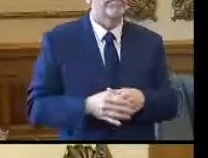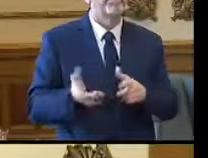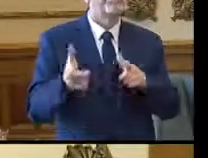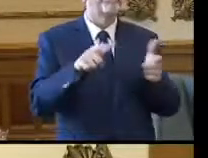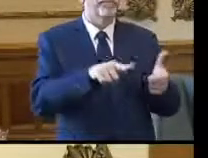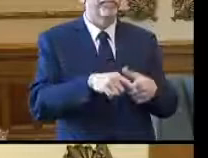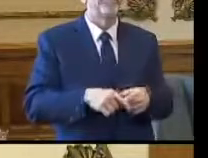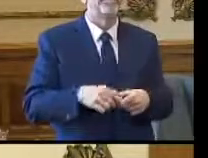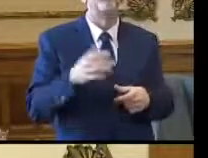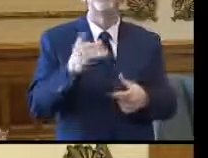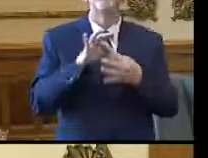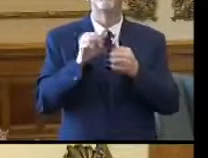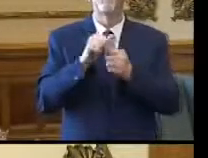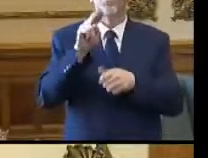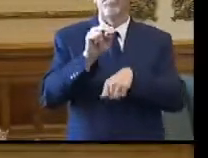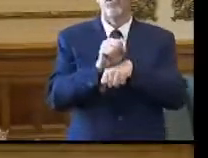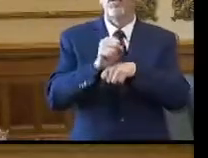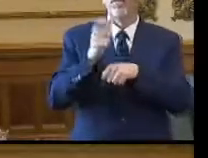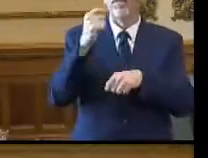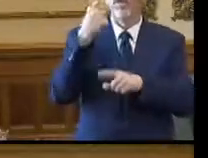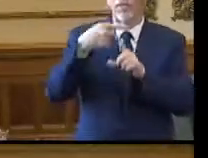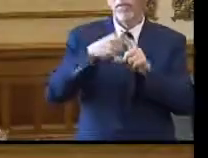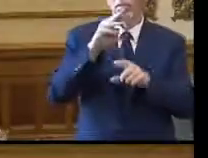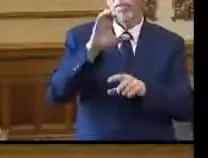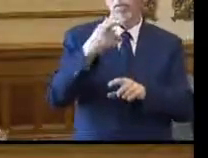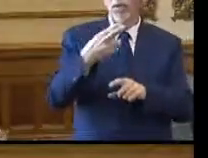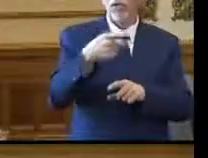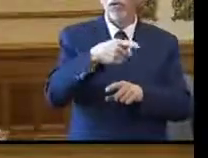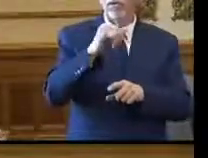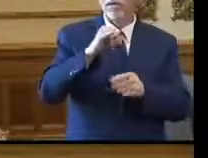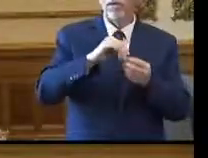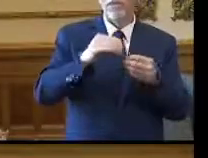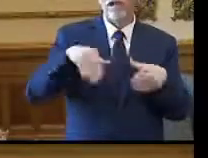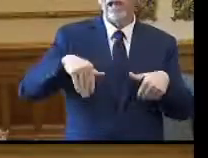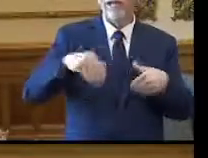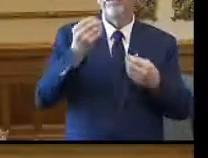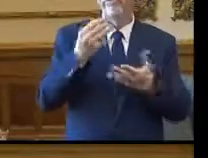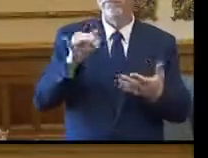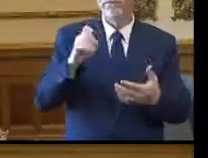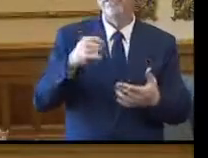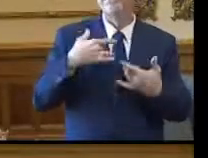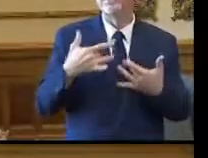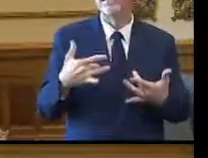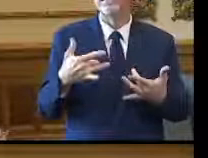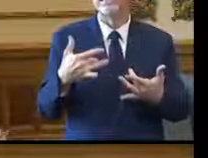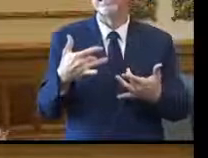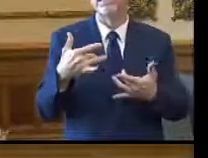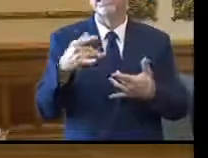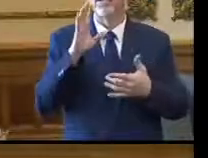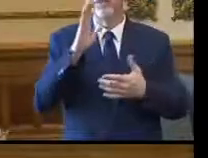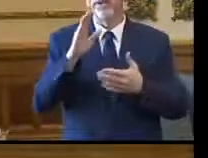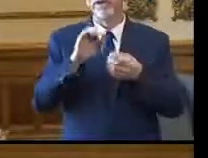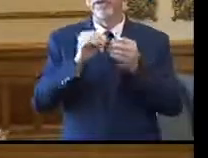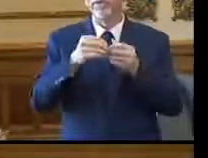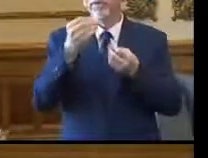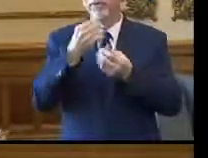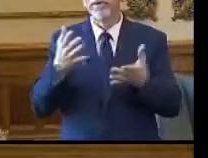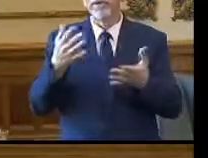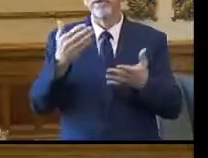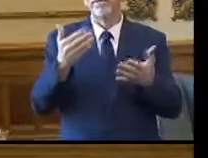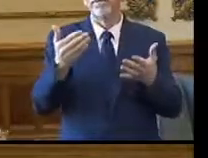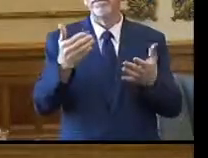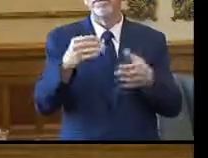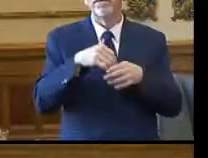of our unemployment numbers, those numbers are not out yet. They usually are sometime toward